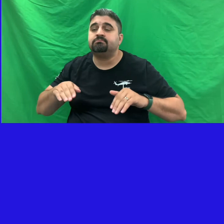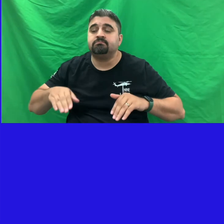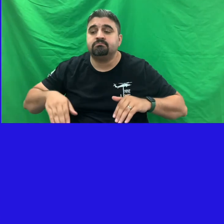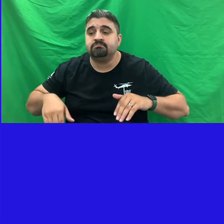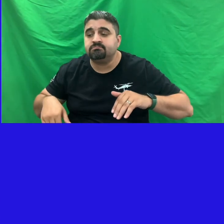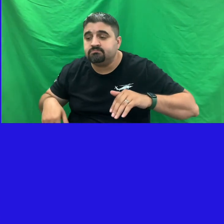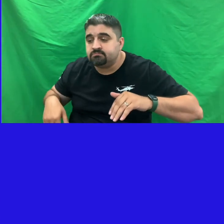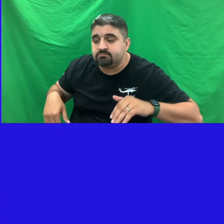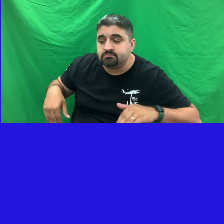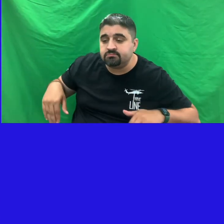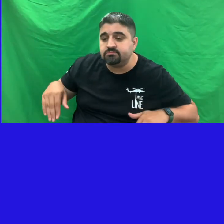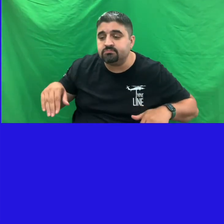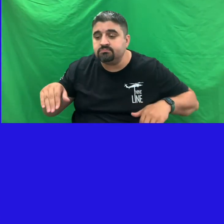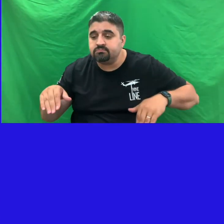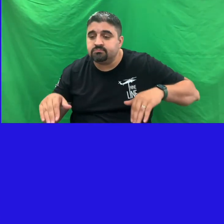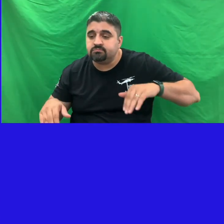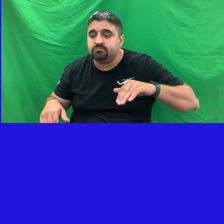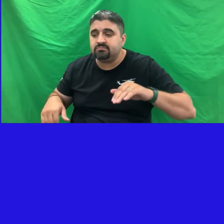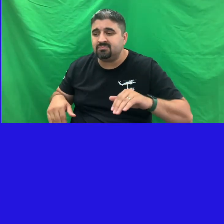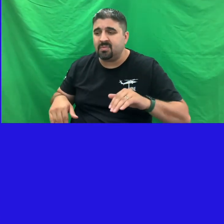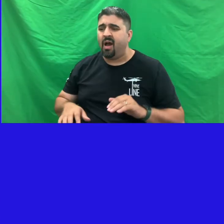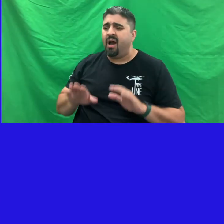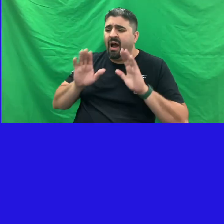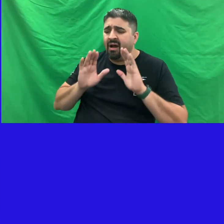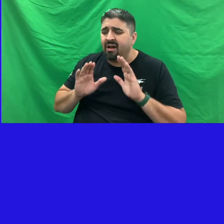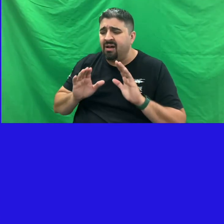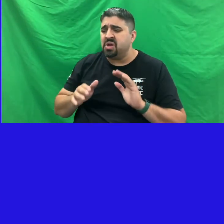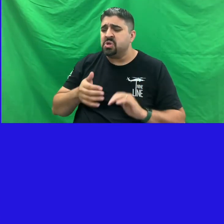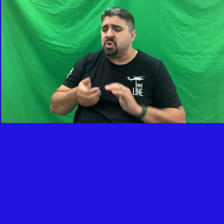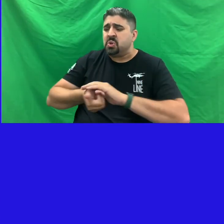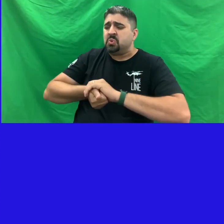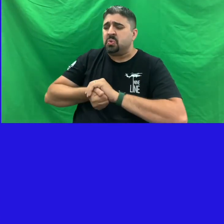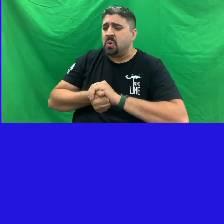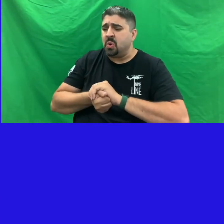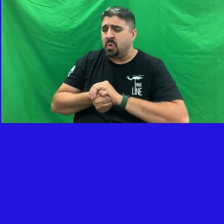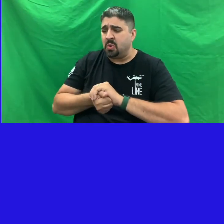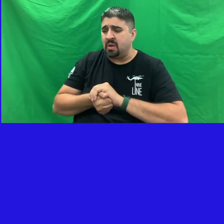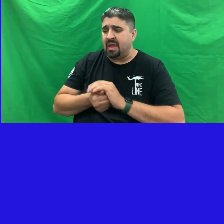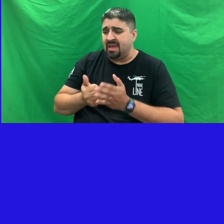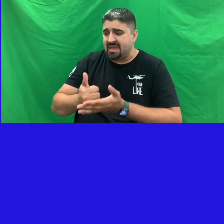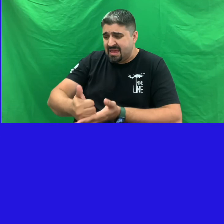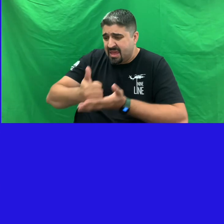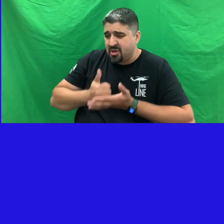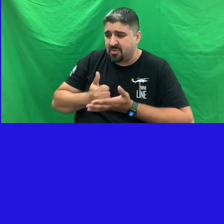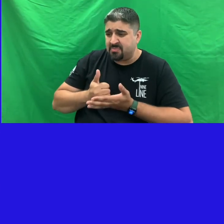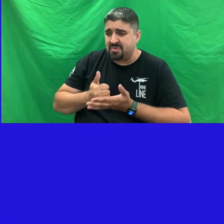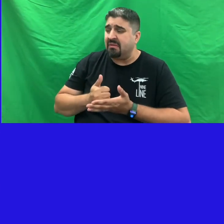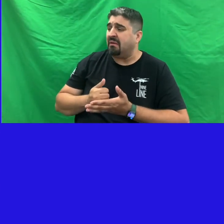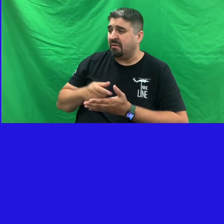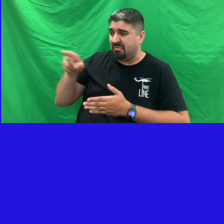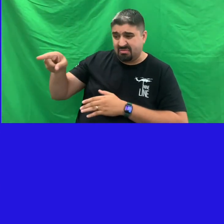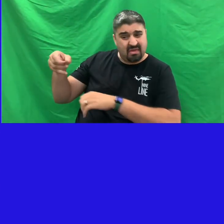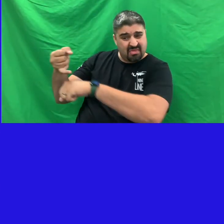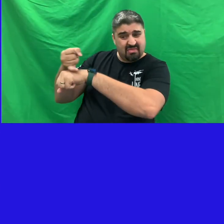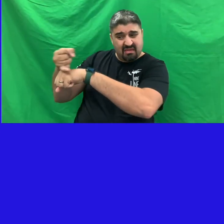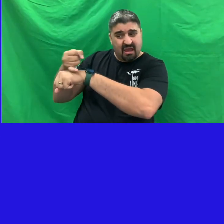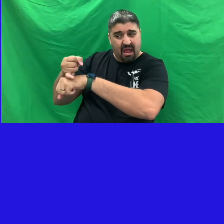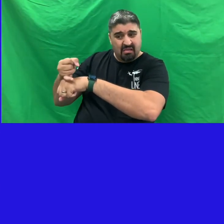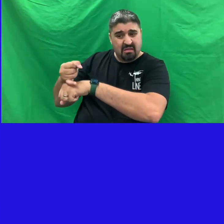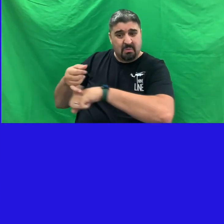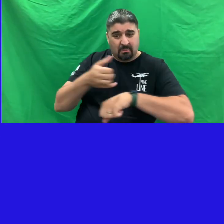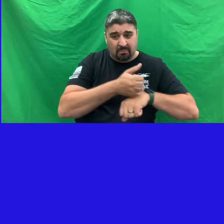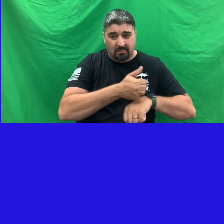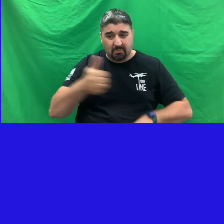A turtle swam by. Toad climbed on the turtle's back. "Turtle," said